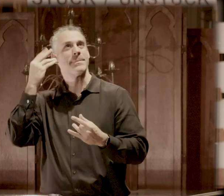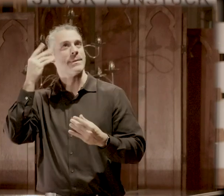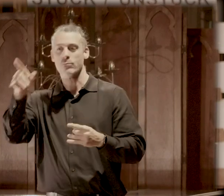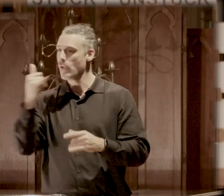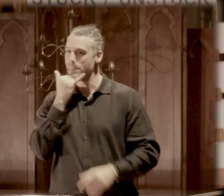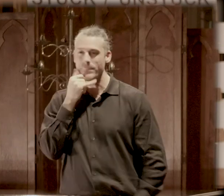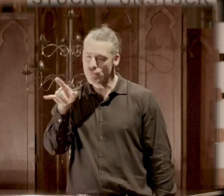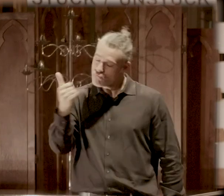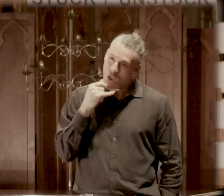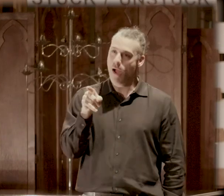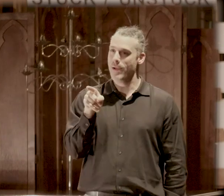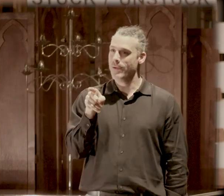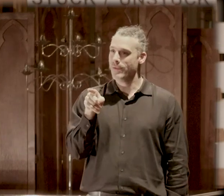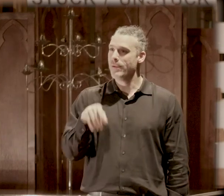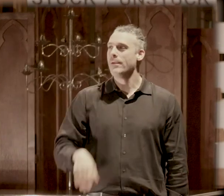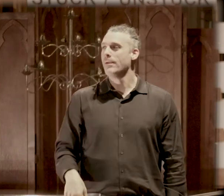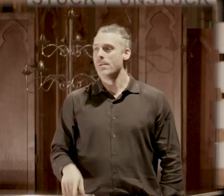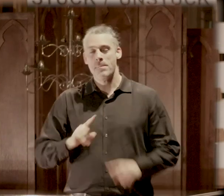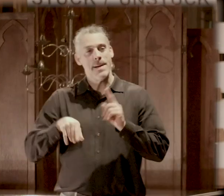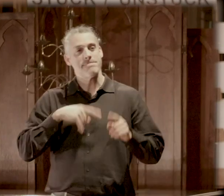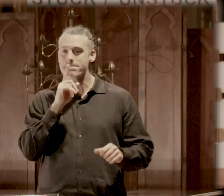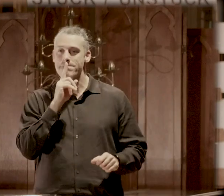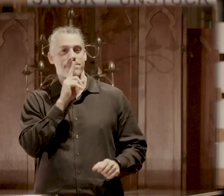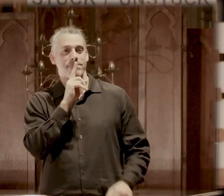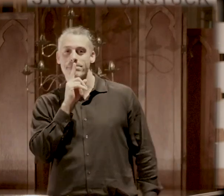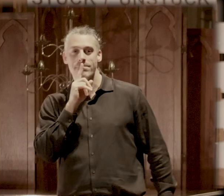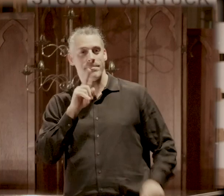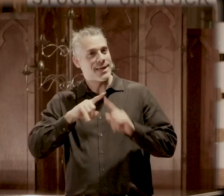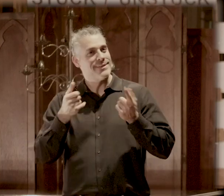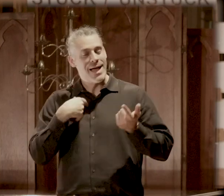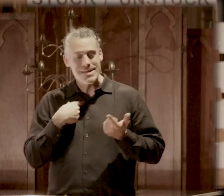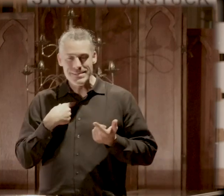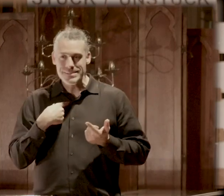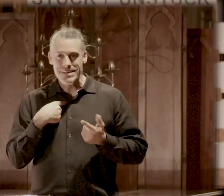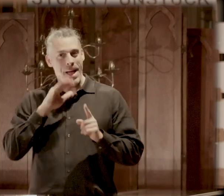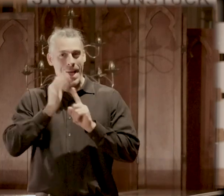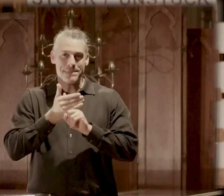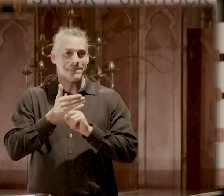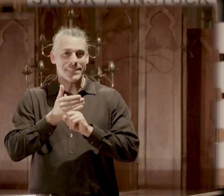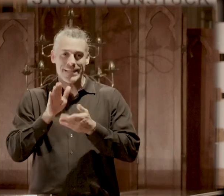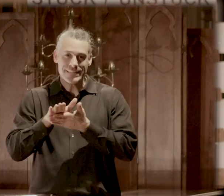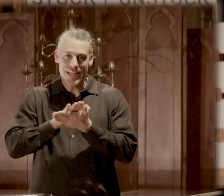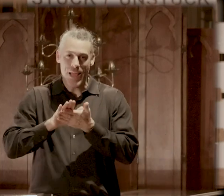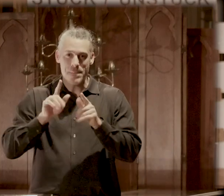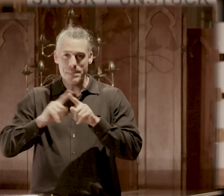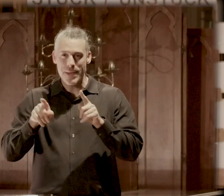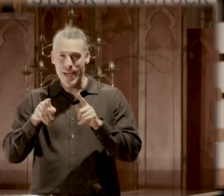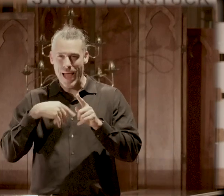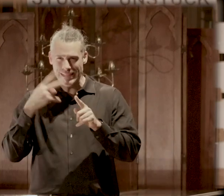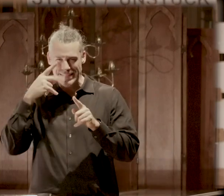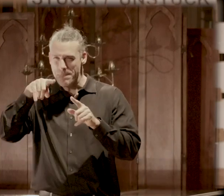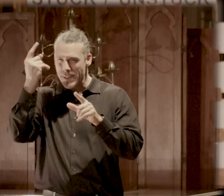time I'm thinking, wrong, that's wrong. But I don't say anything because I'm a delightful human. And the beads of